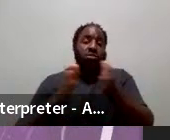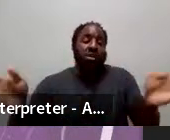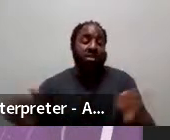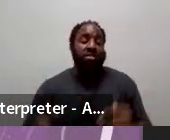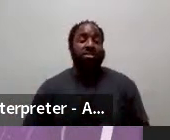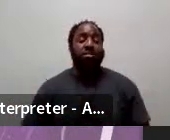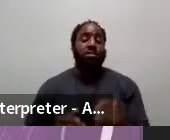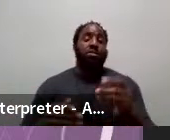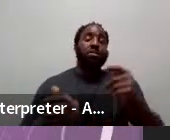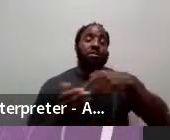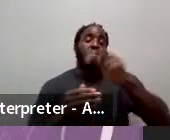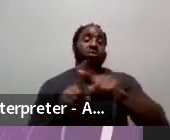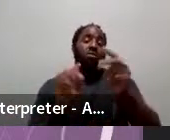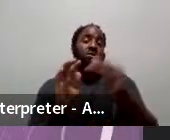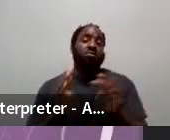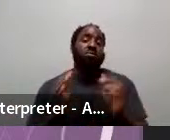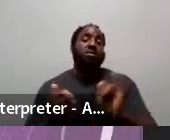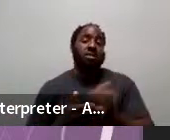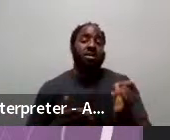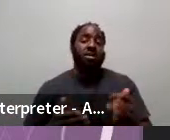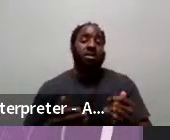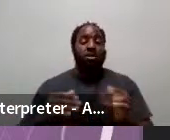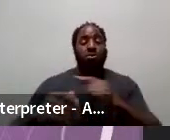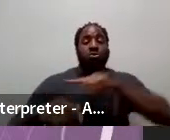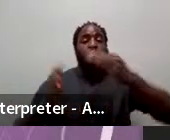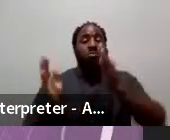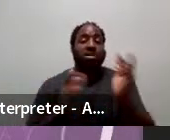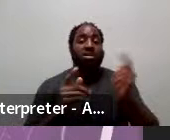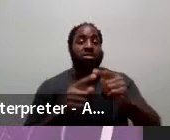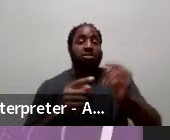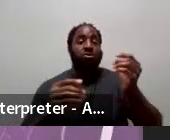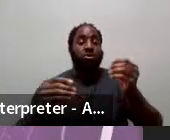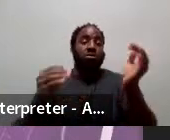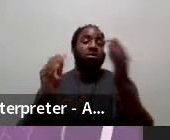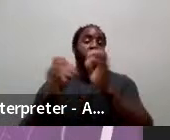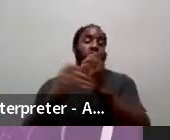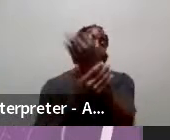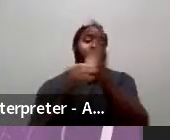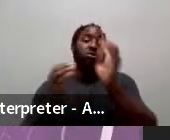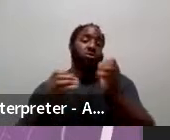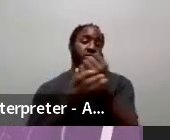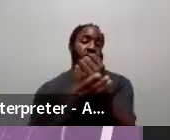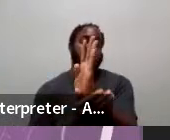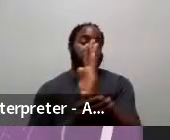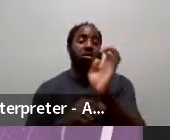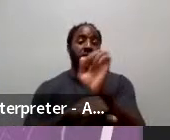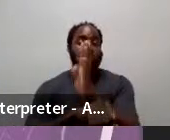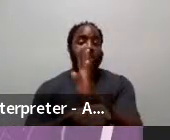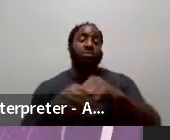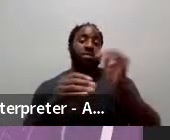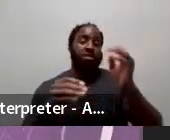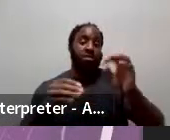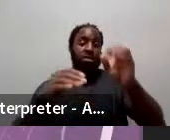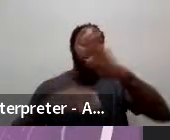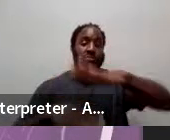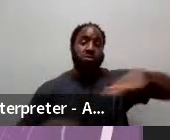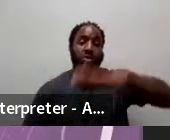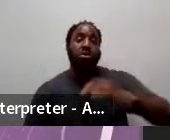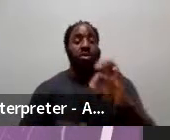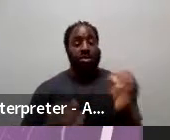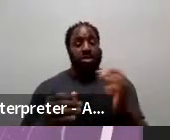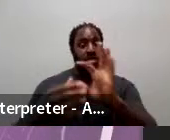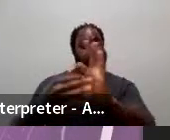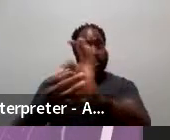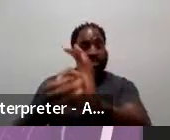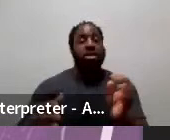planning about how we grow jobs in the borough and how we help prepare and connect the residents of the Bronx to these very